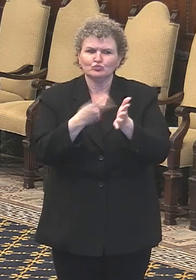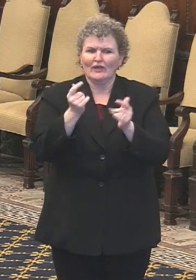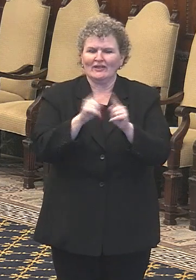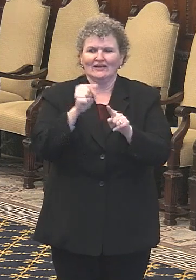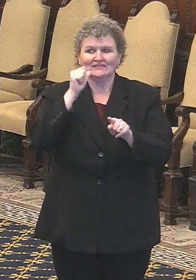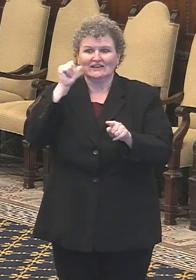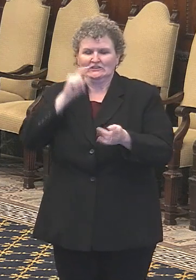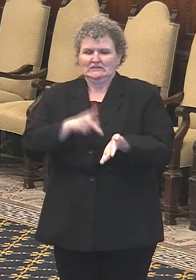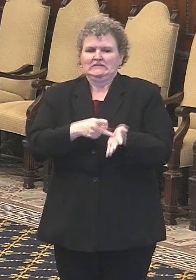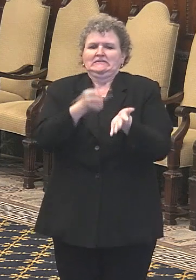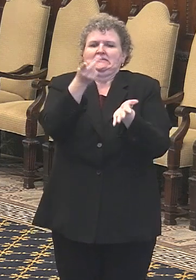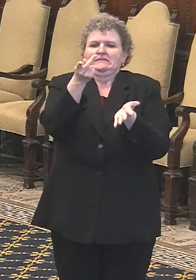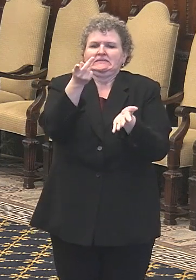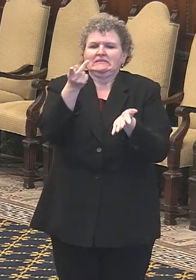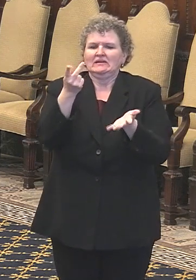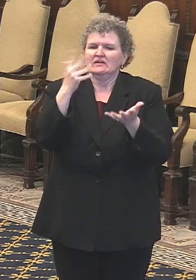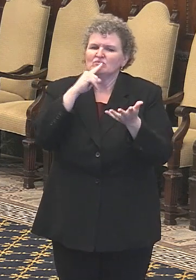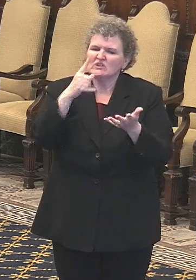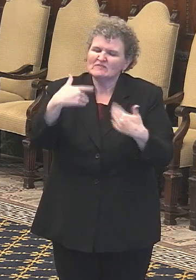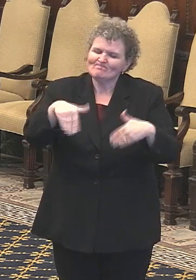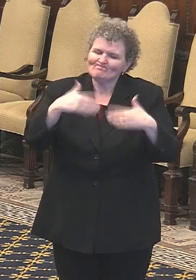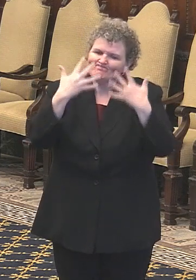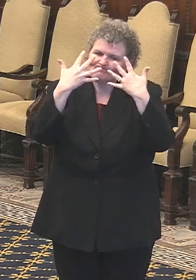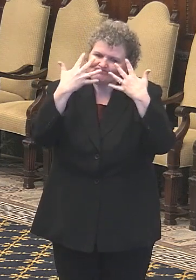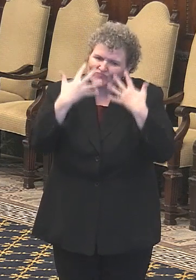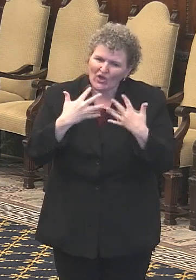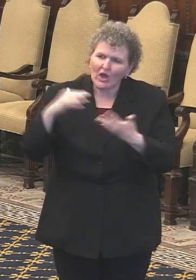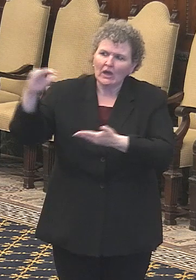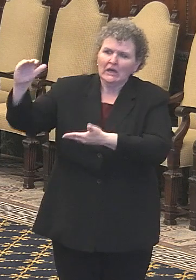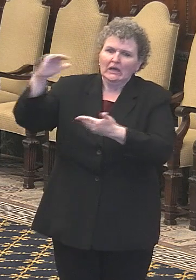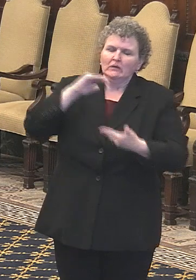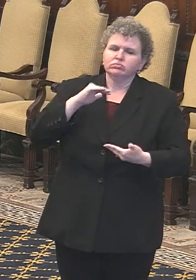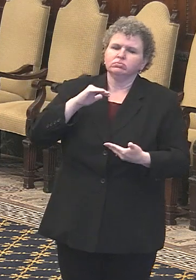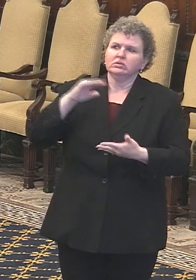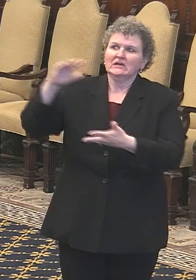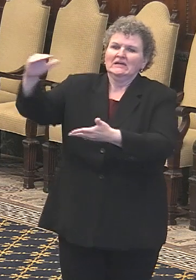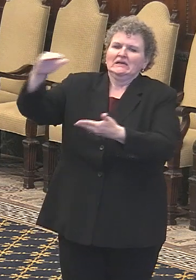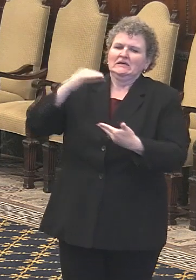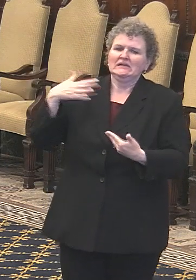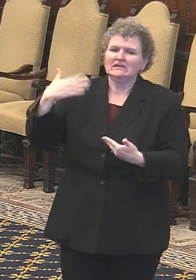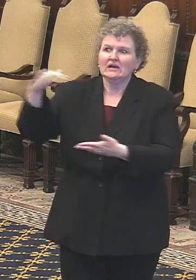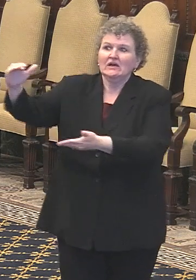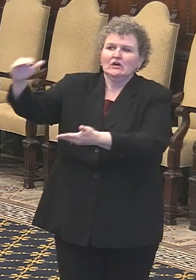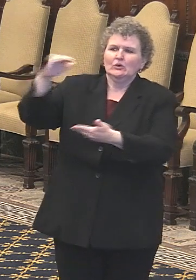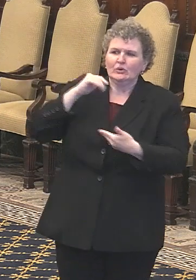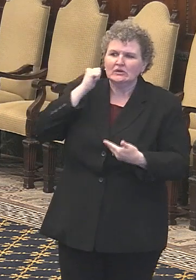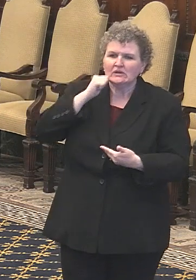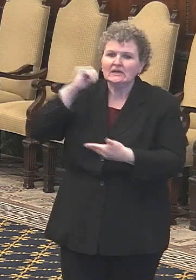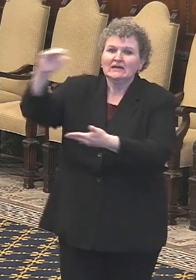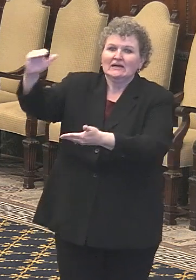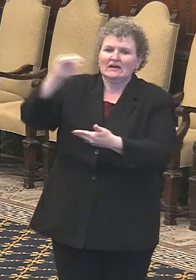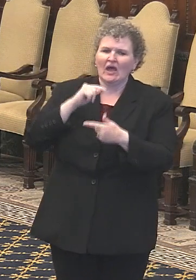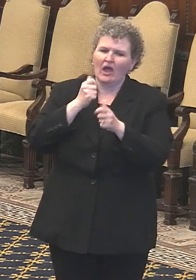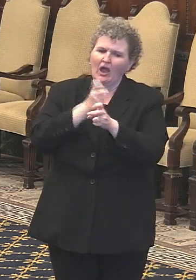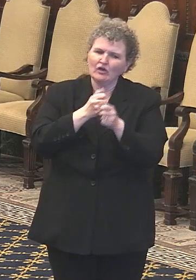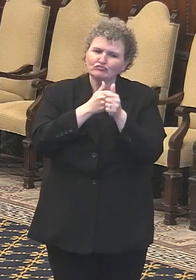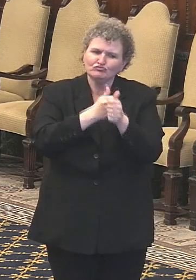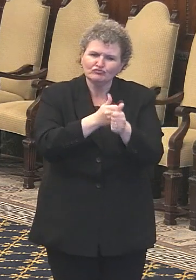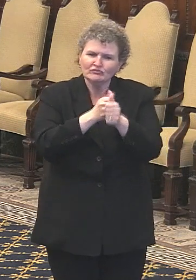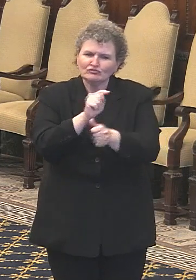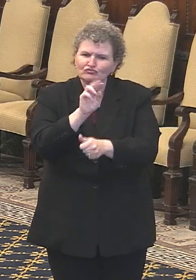unfortunately, our laboratory data is coming in batches, which makes it hard for us to really follow the trends. However, if you look at the graph that we have on